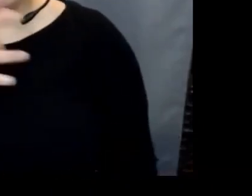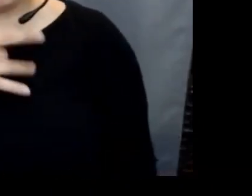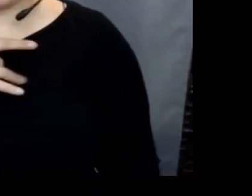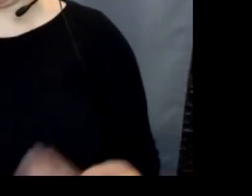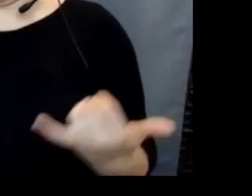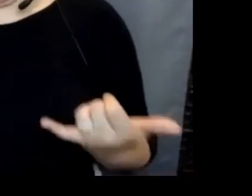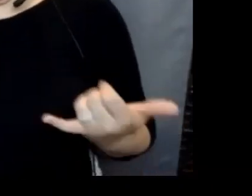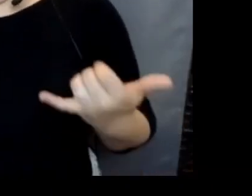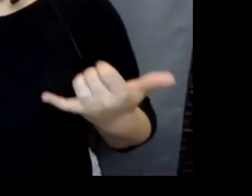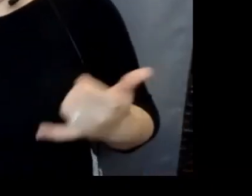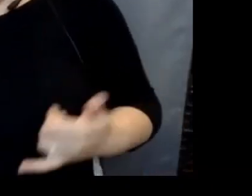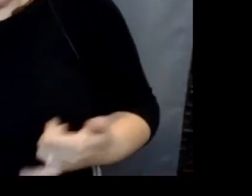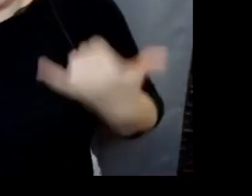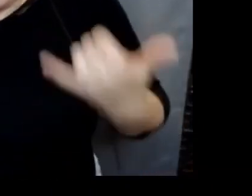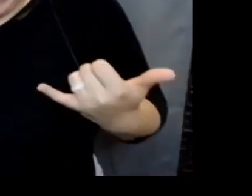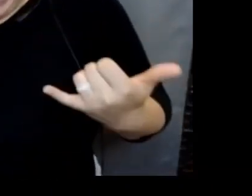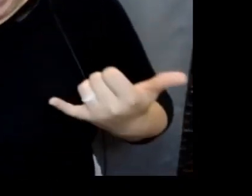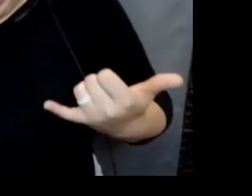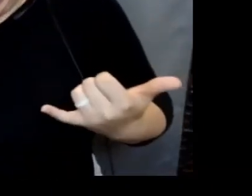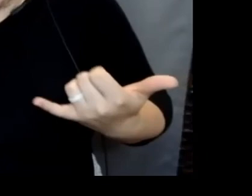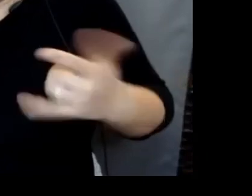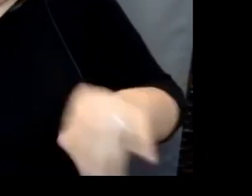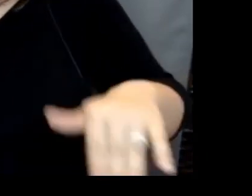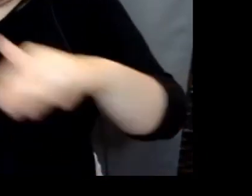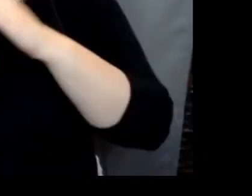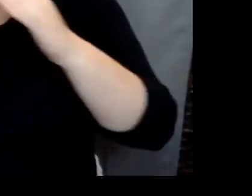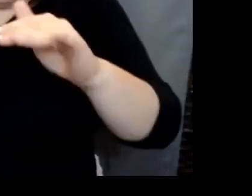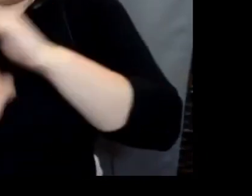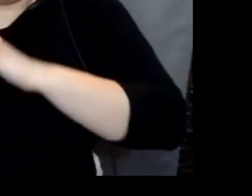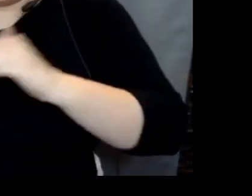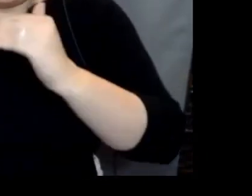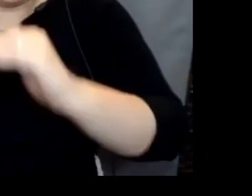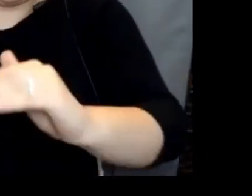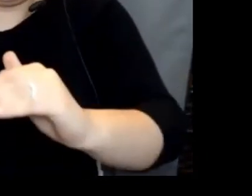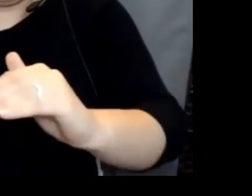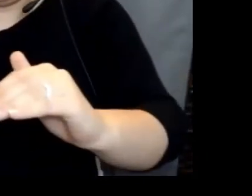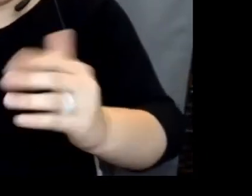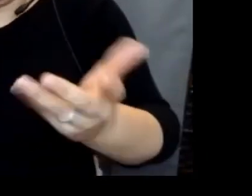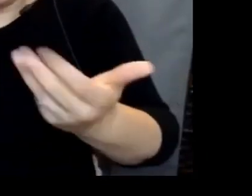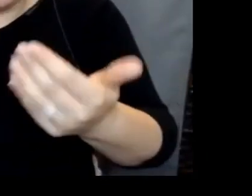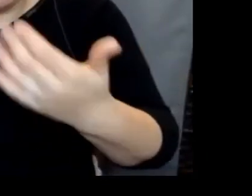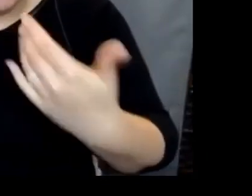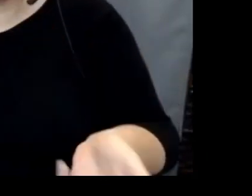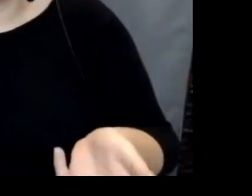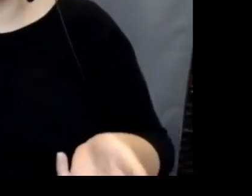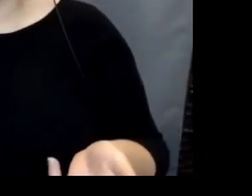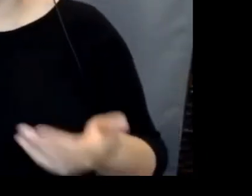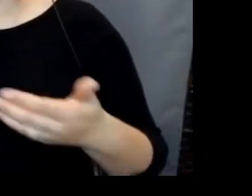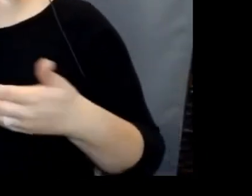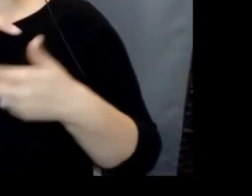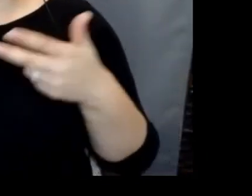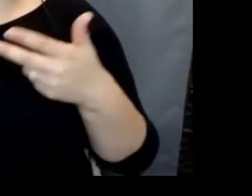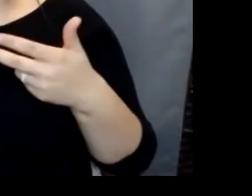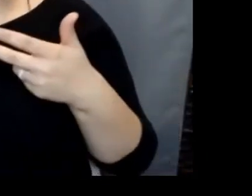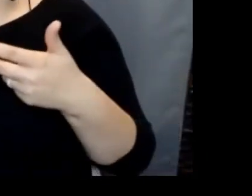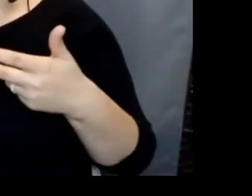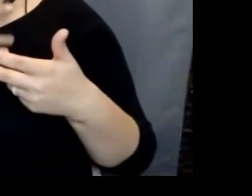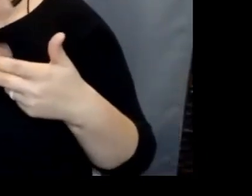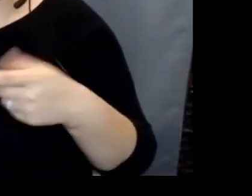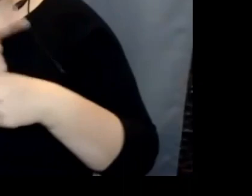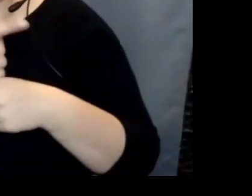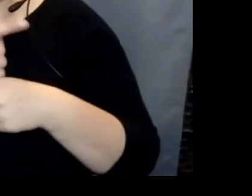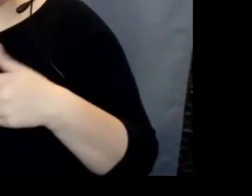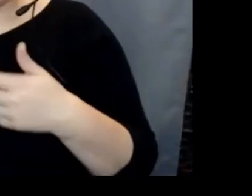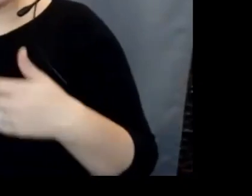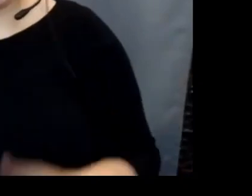account now and fund it to try to get under those asset limits or so forth, then I would suggest just choose what you feel is most appropriate,